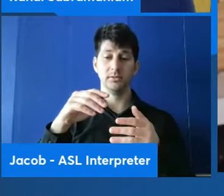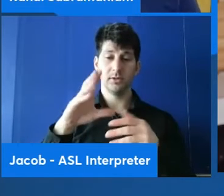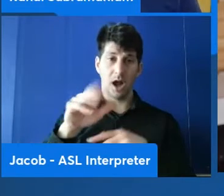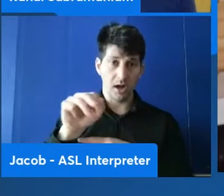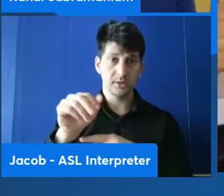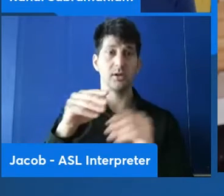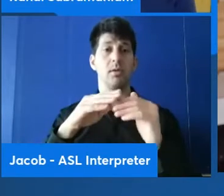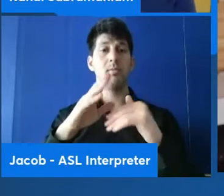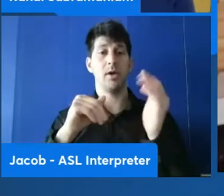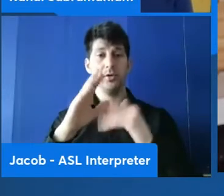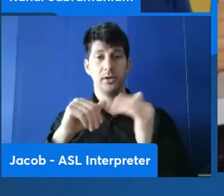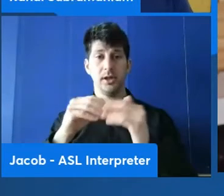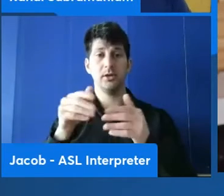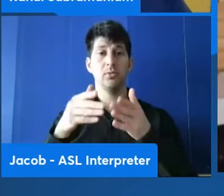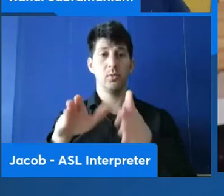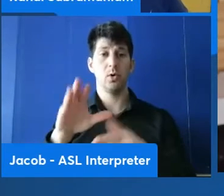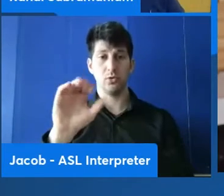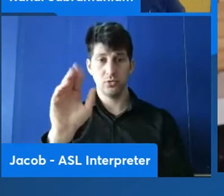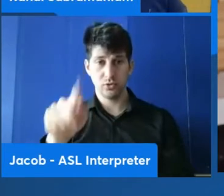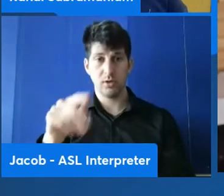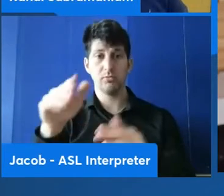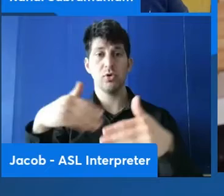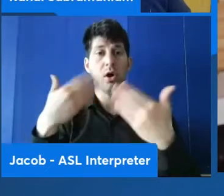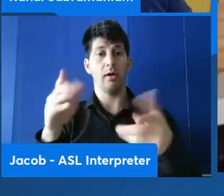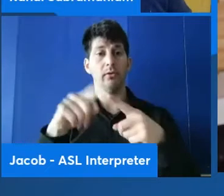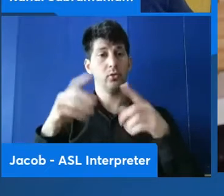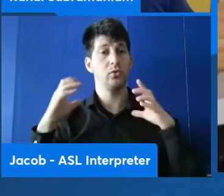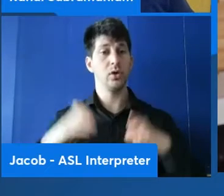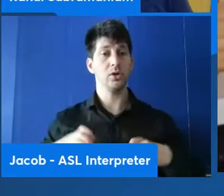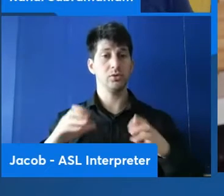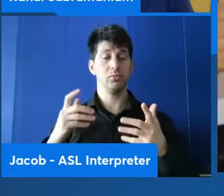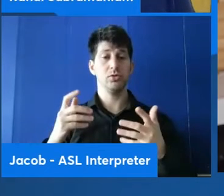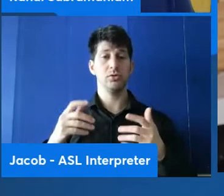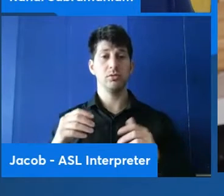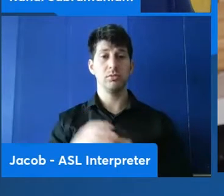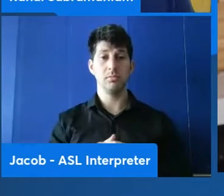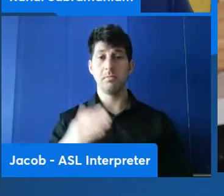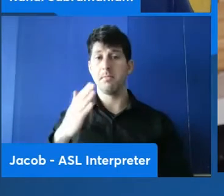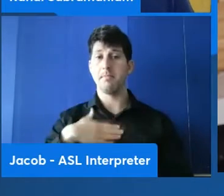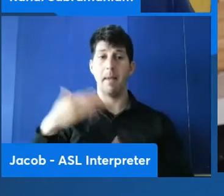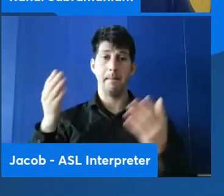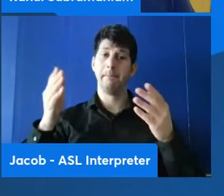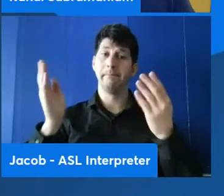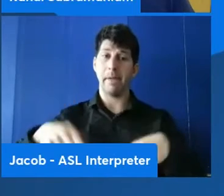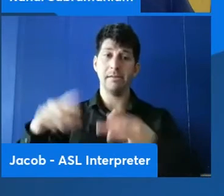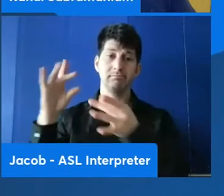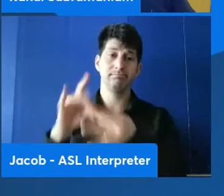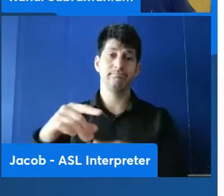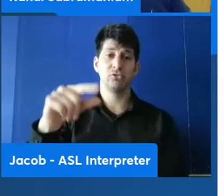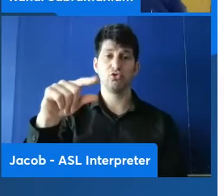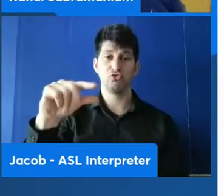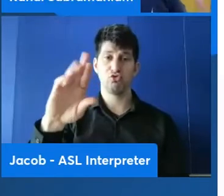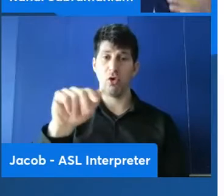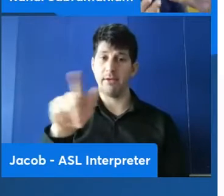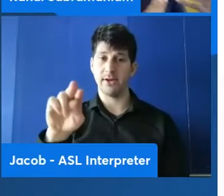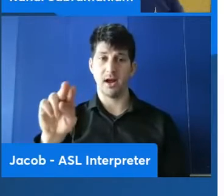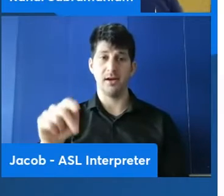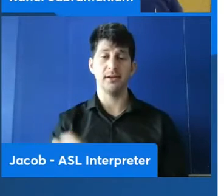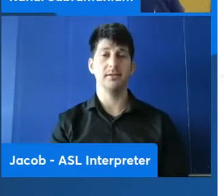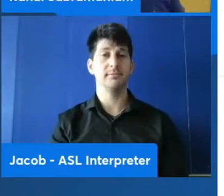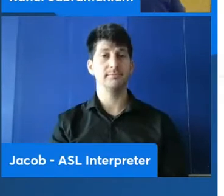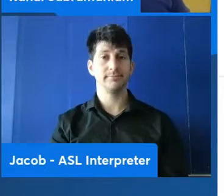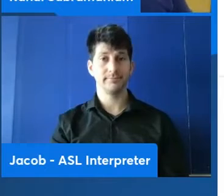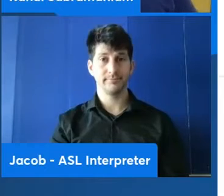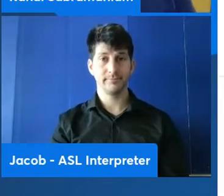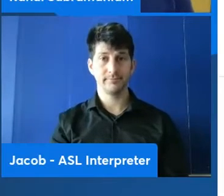running them and offering it to customers, my bet is on Graviton. Like even if there were a few workloads that are